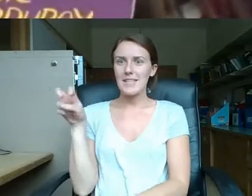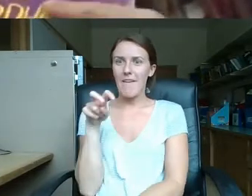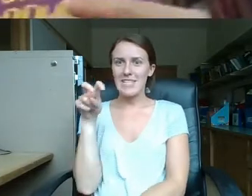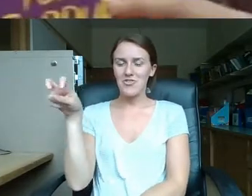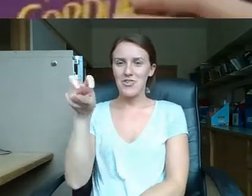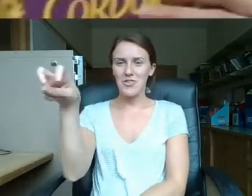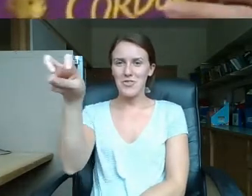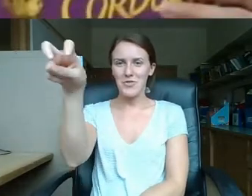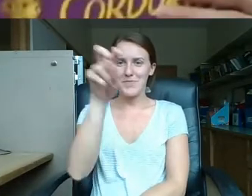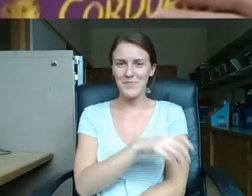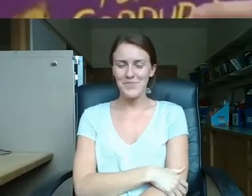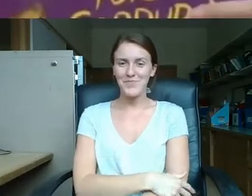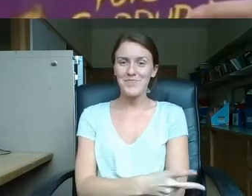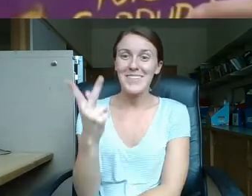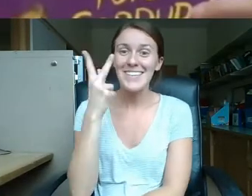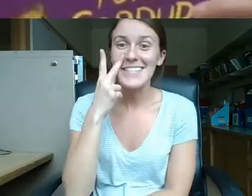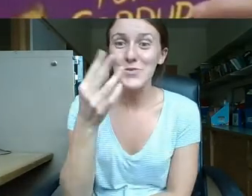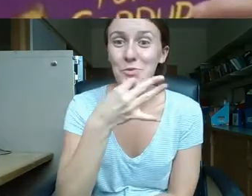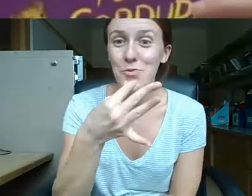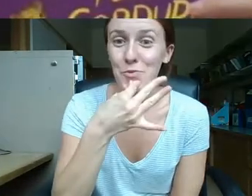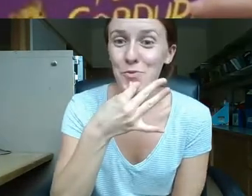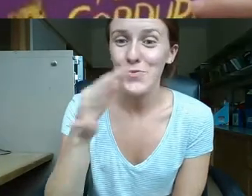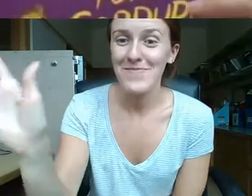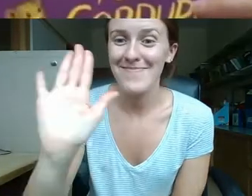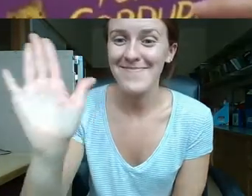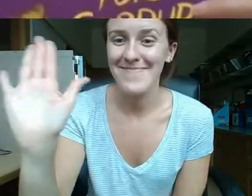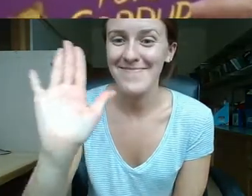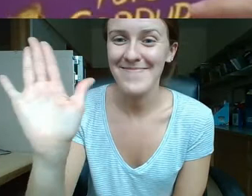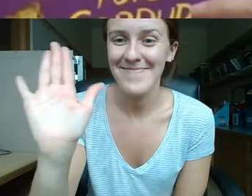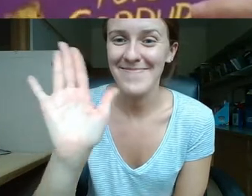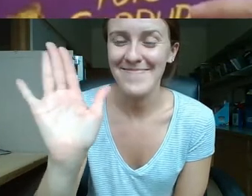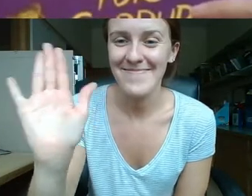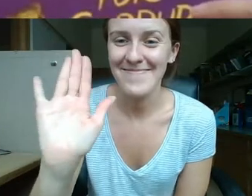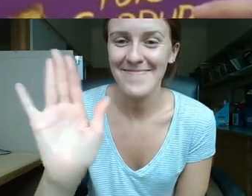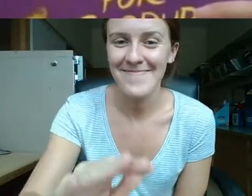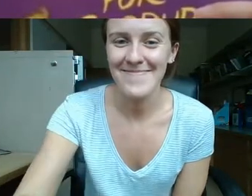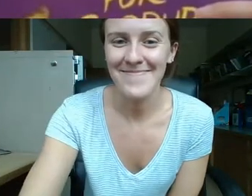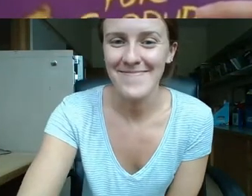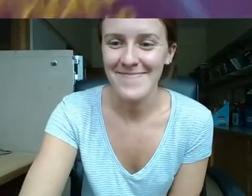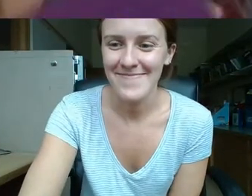We'll see you soon. Bye for now.